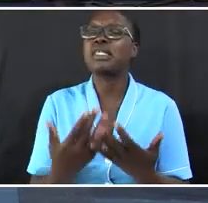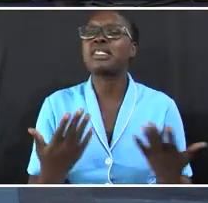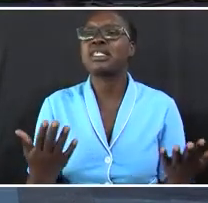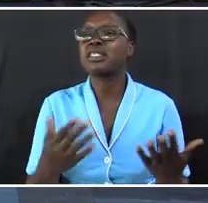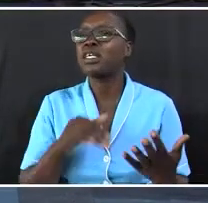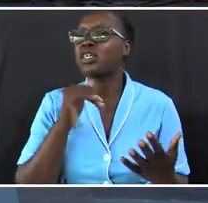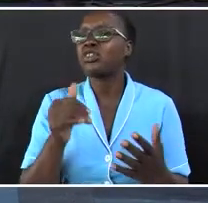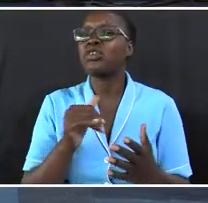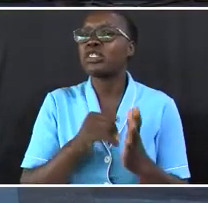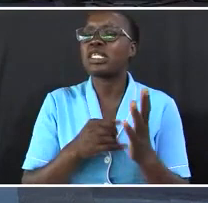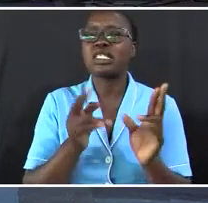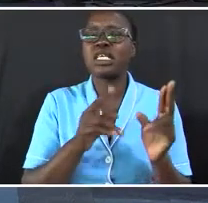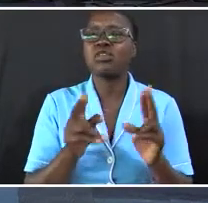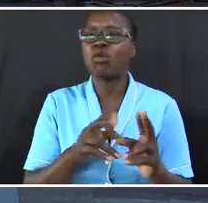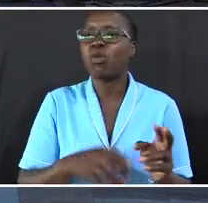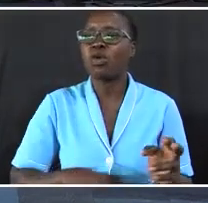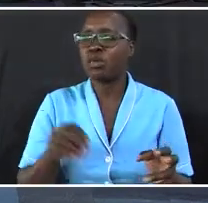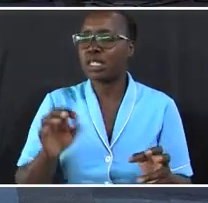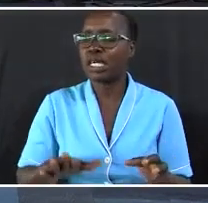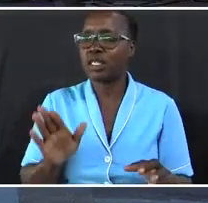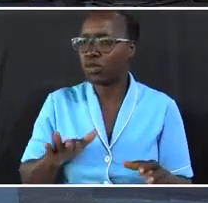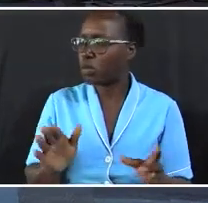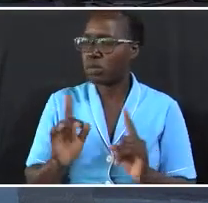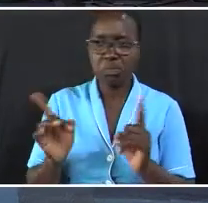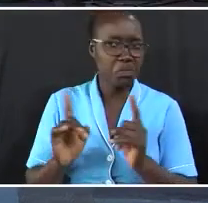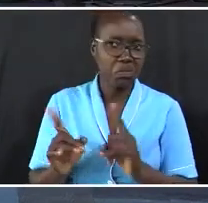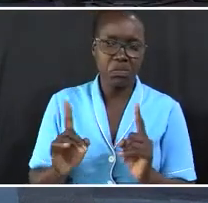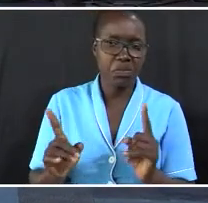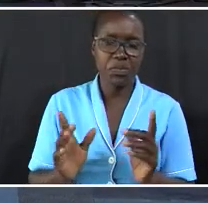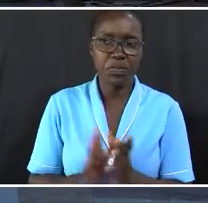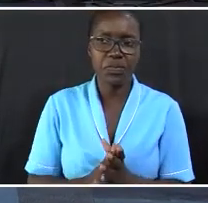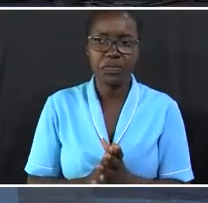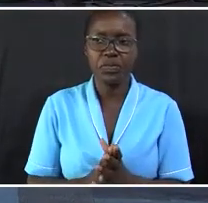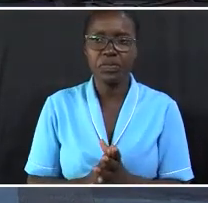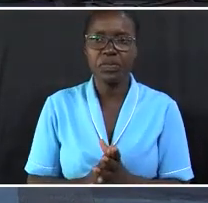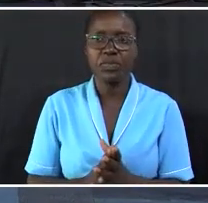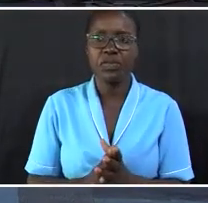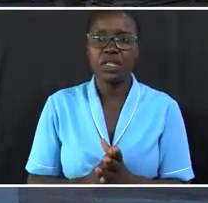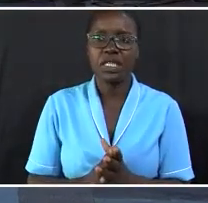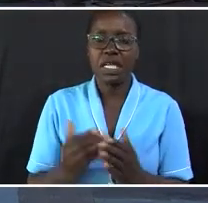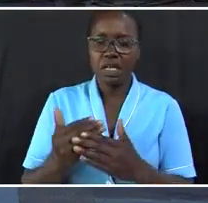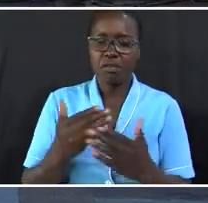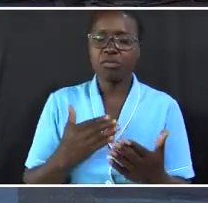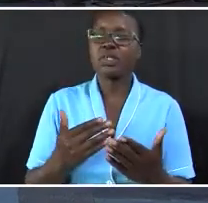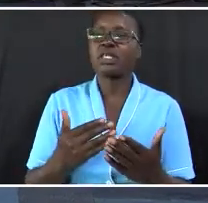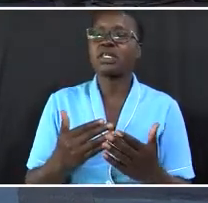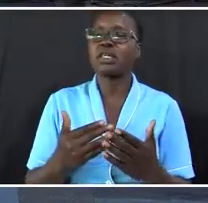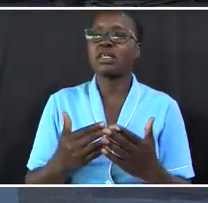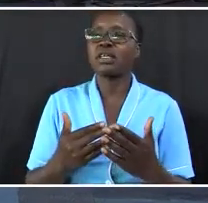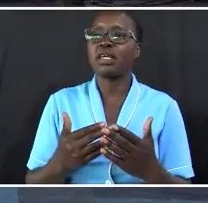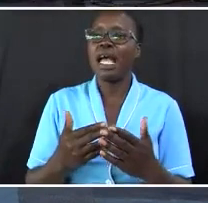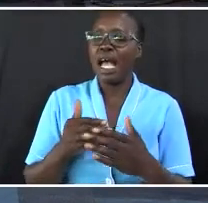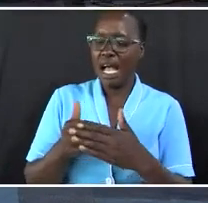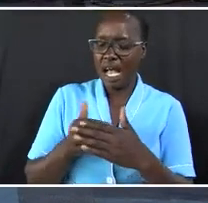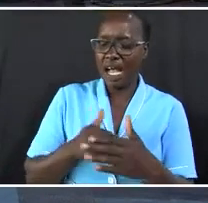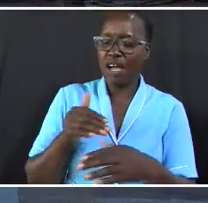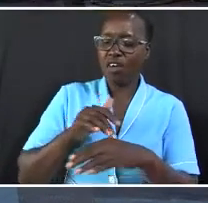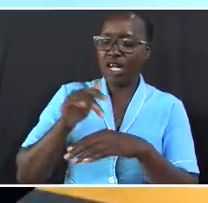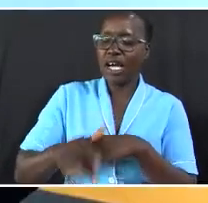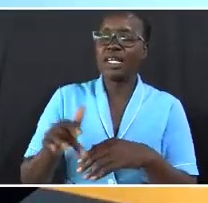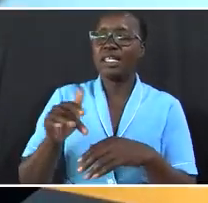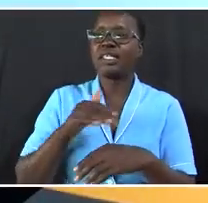beyond just the normal, you know, women miscarriages. It is premature death. It's talking